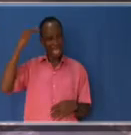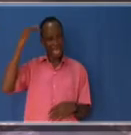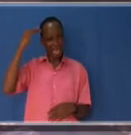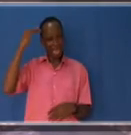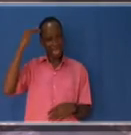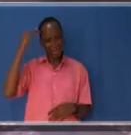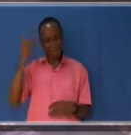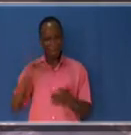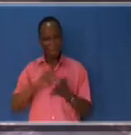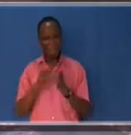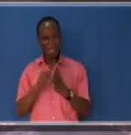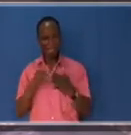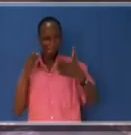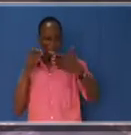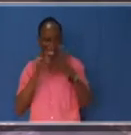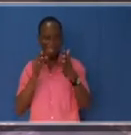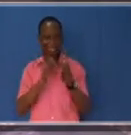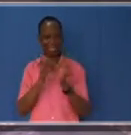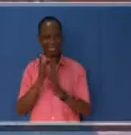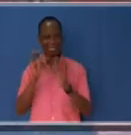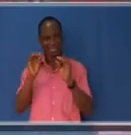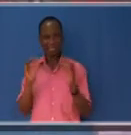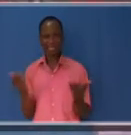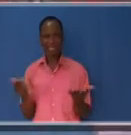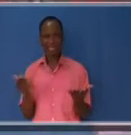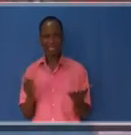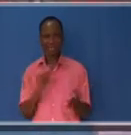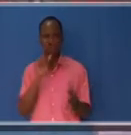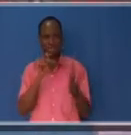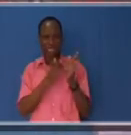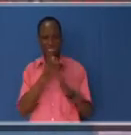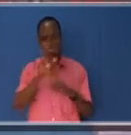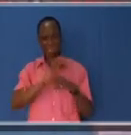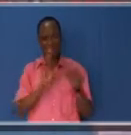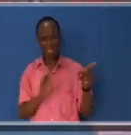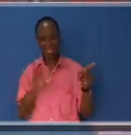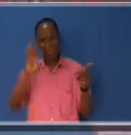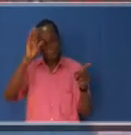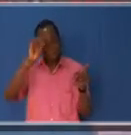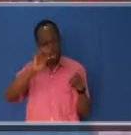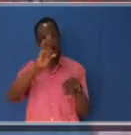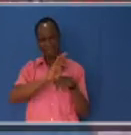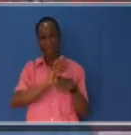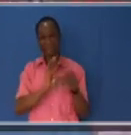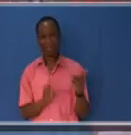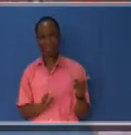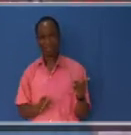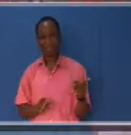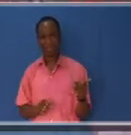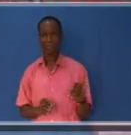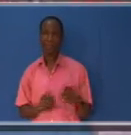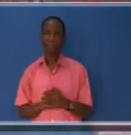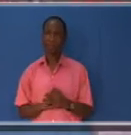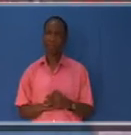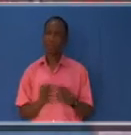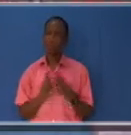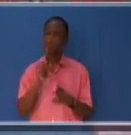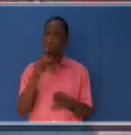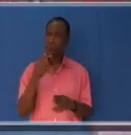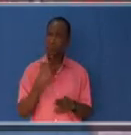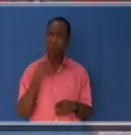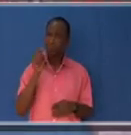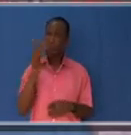general overseer enye Kristo nchirechire. And yet, Christ on a safo noa, a soria, nimpa nankasa, wati. Enti, I